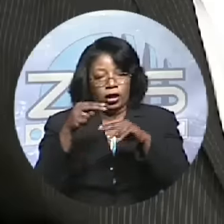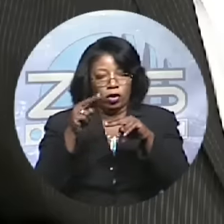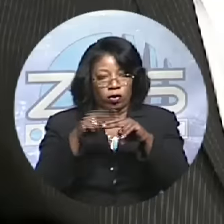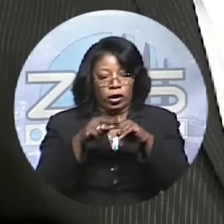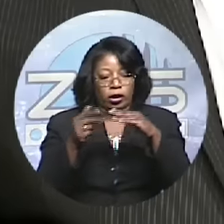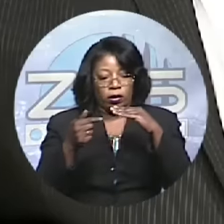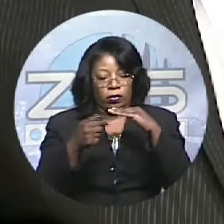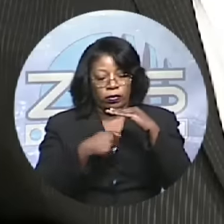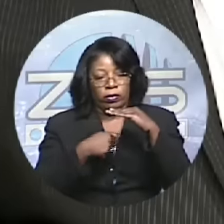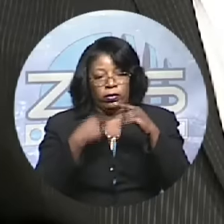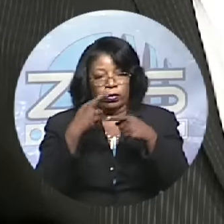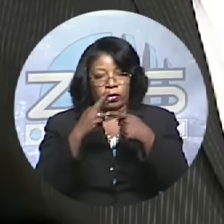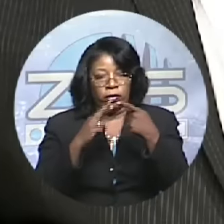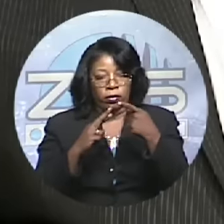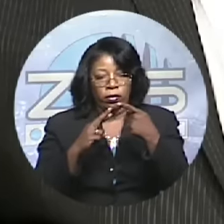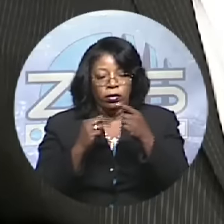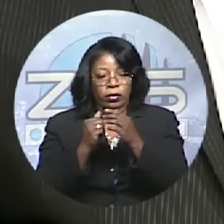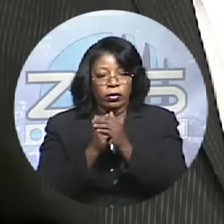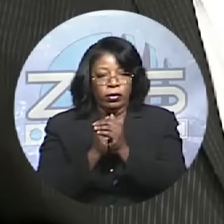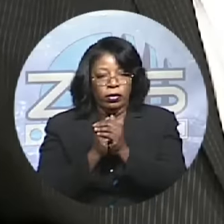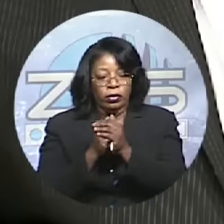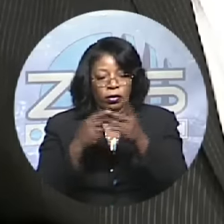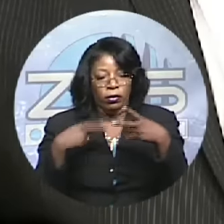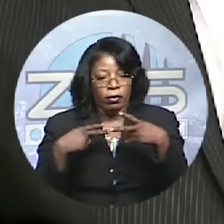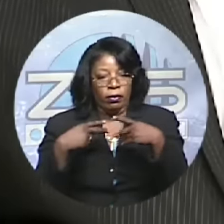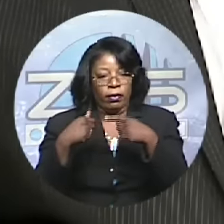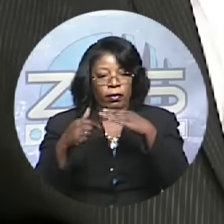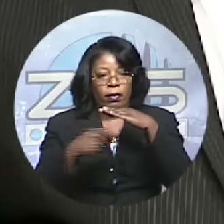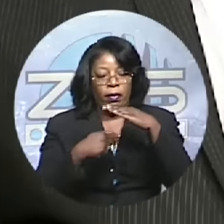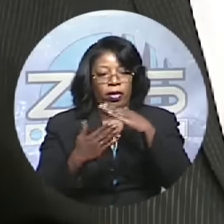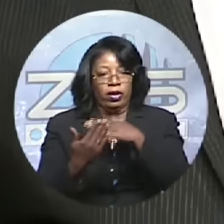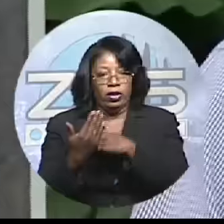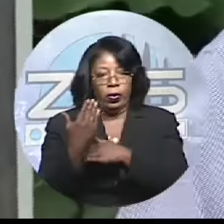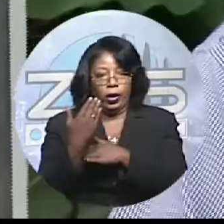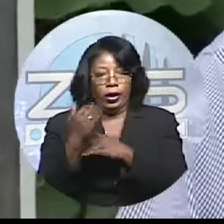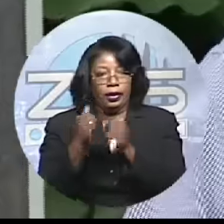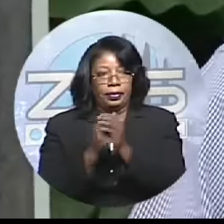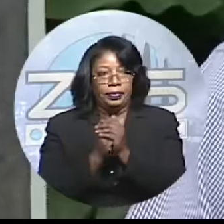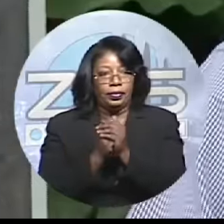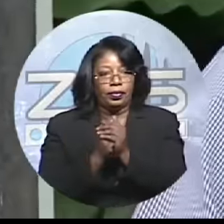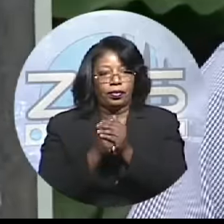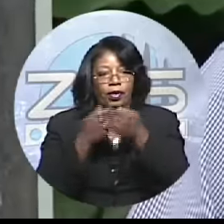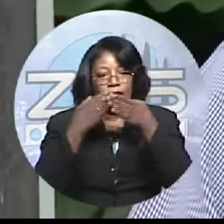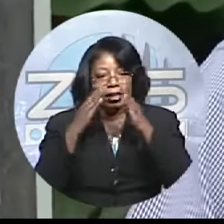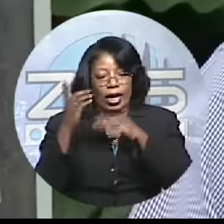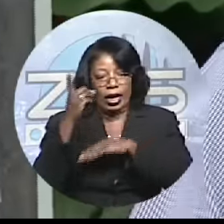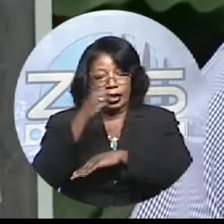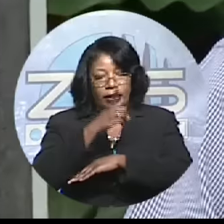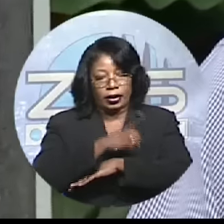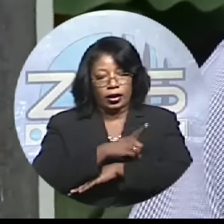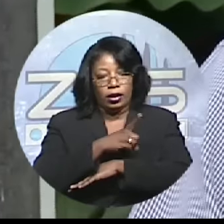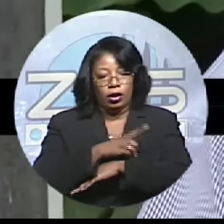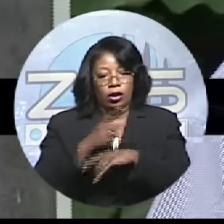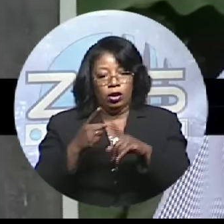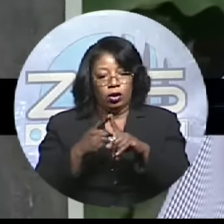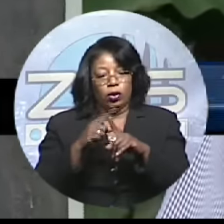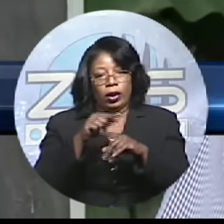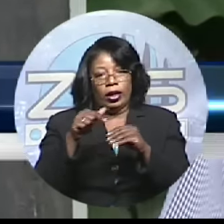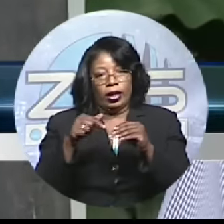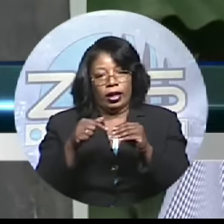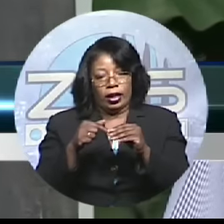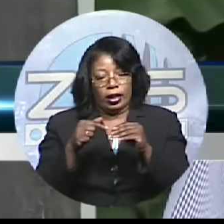suicide. Vaughn Aubrey went to the scene of a suicide this morning. A sad day for members of this close-knit community of 8th